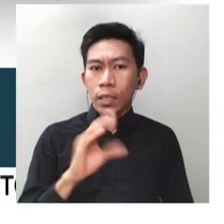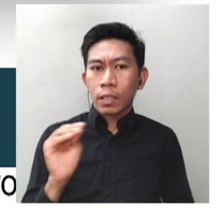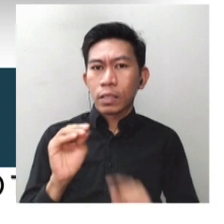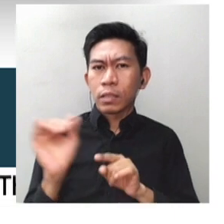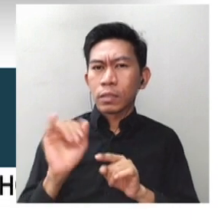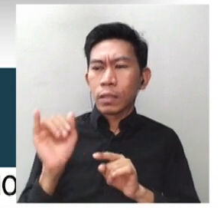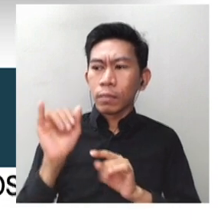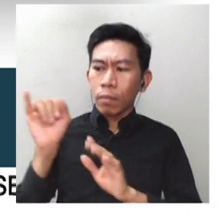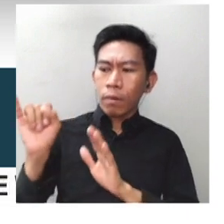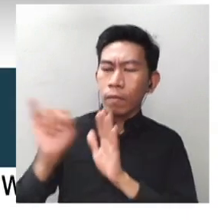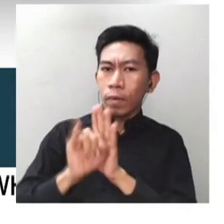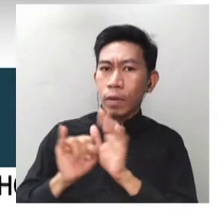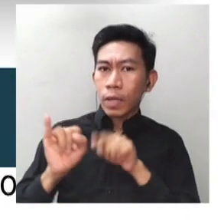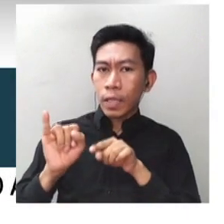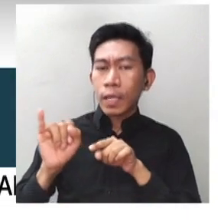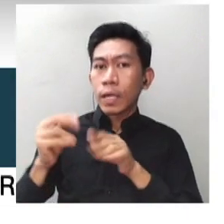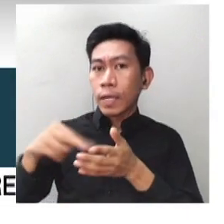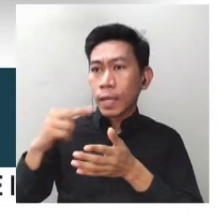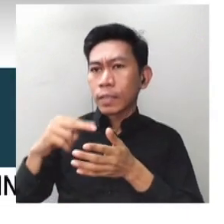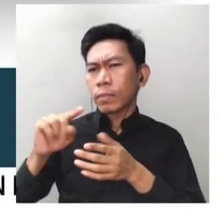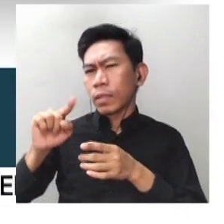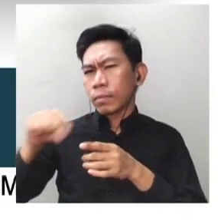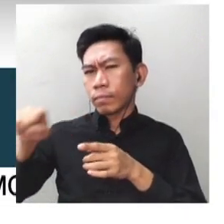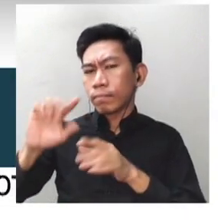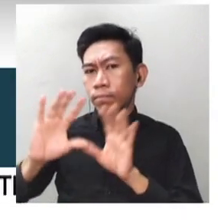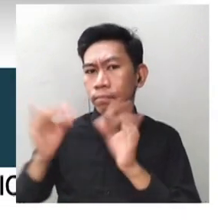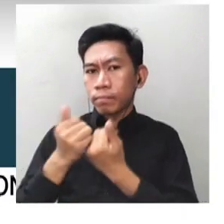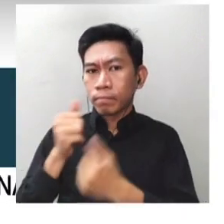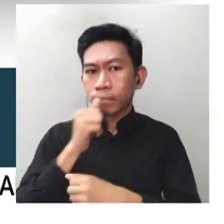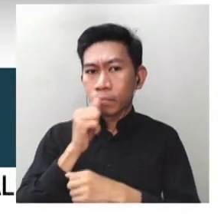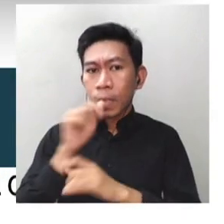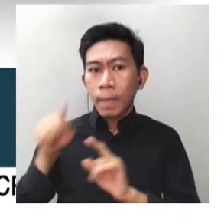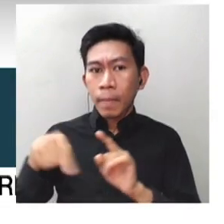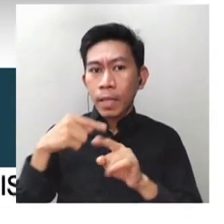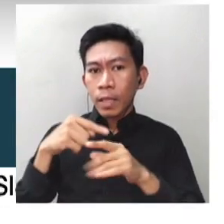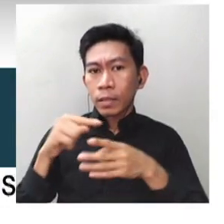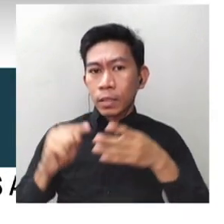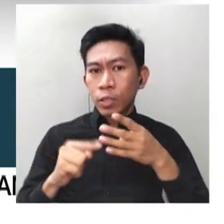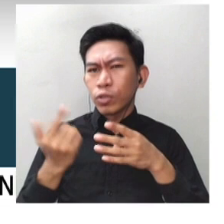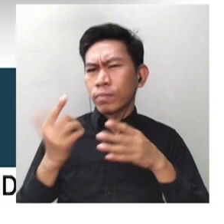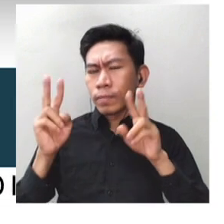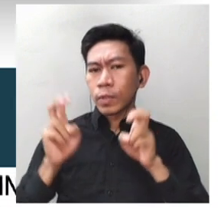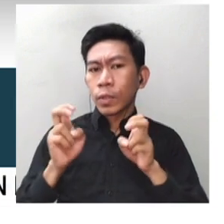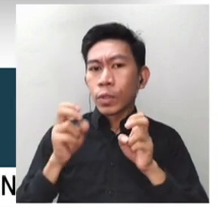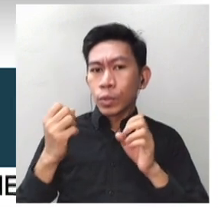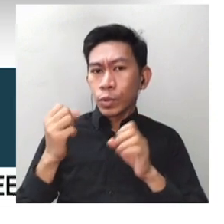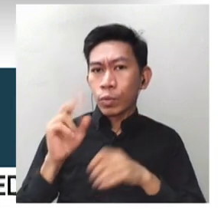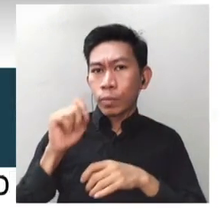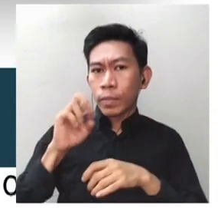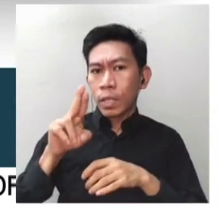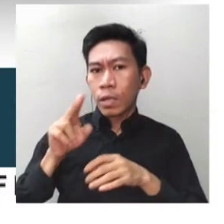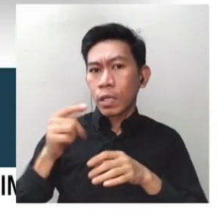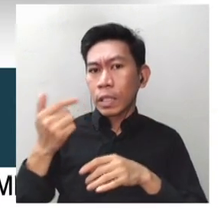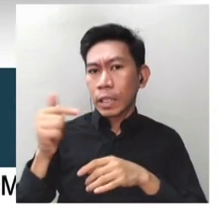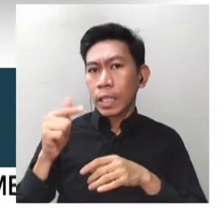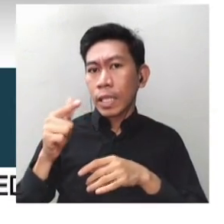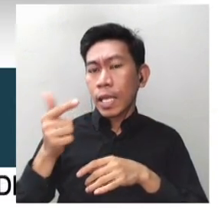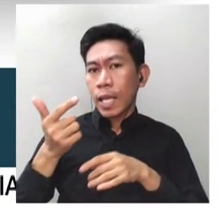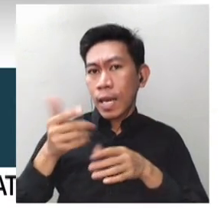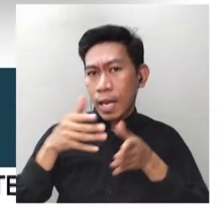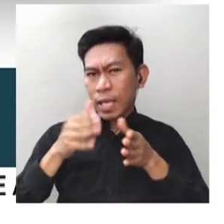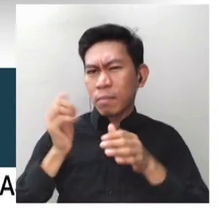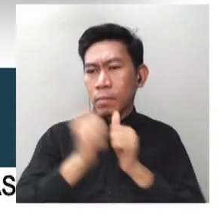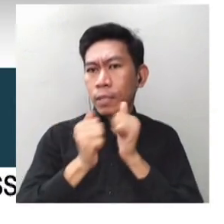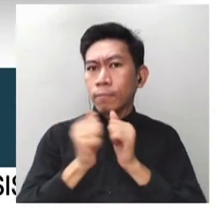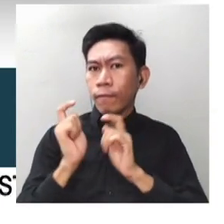sector, the full implementation of the super green lane that will fast-track processing and clearance of shipments, and working with tollway operators